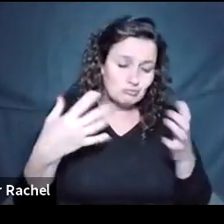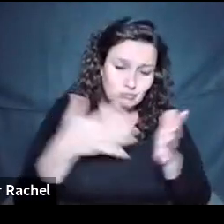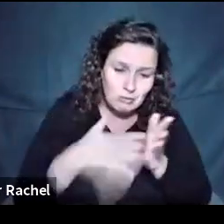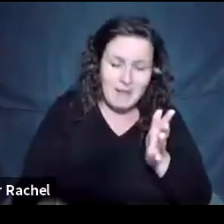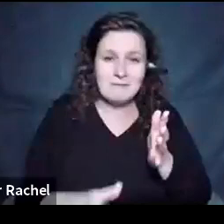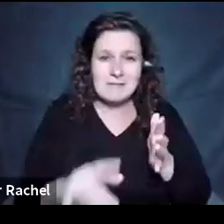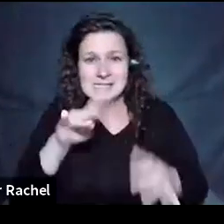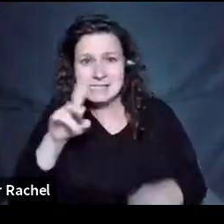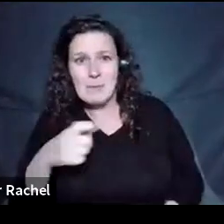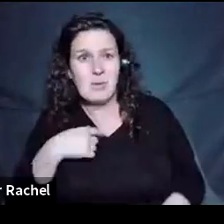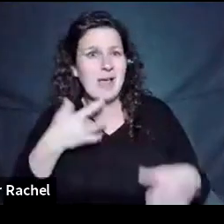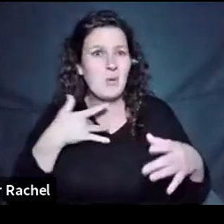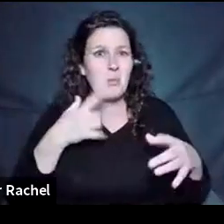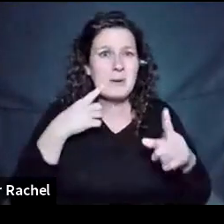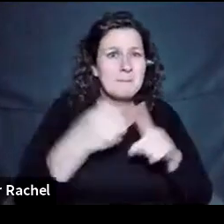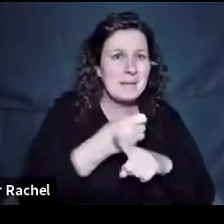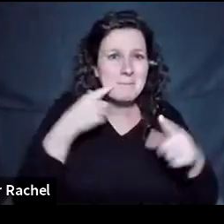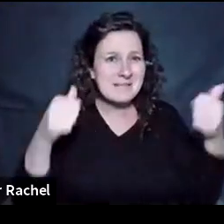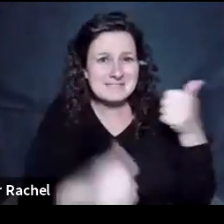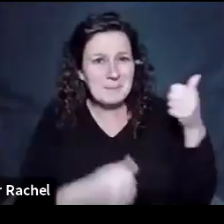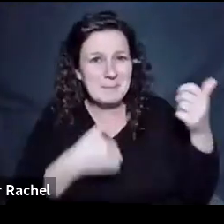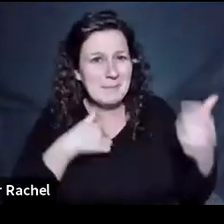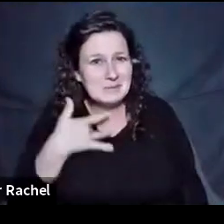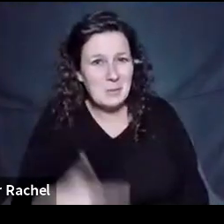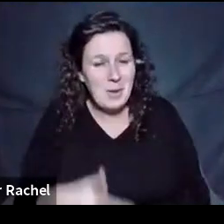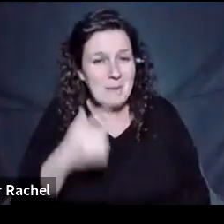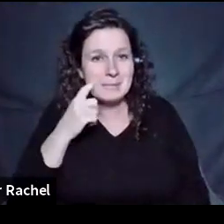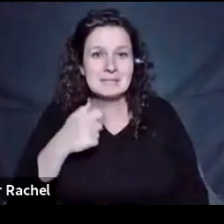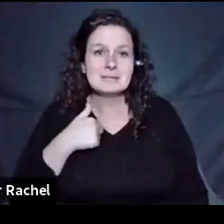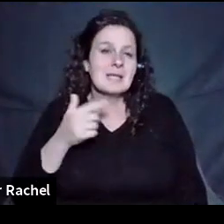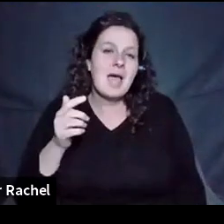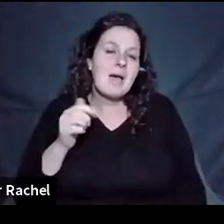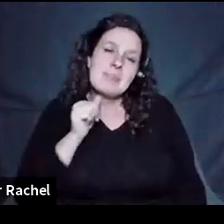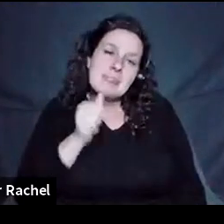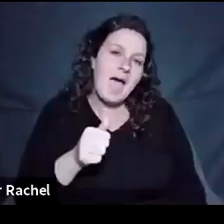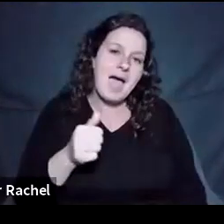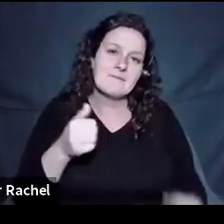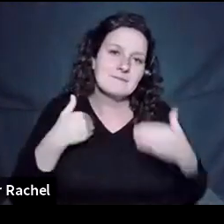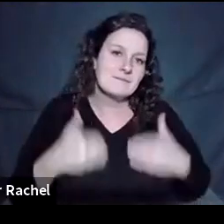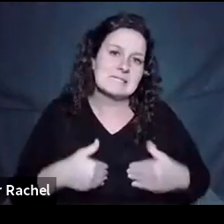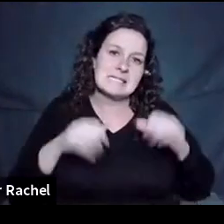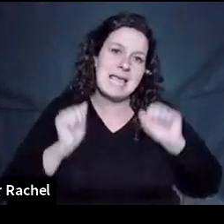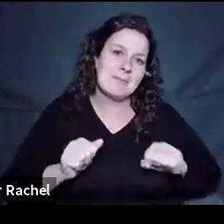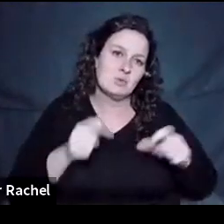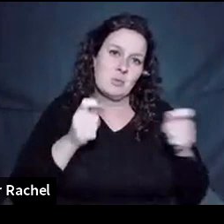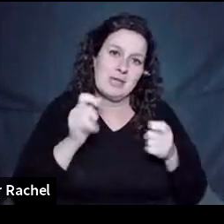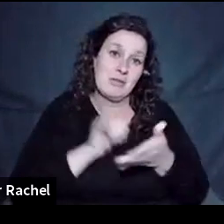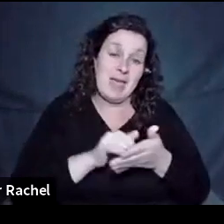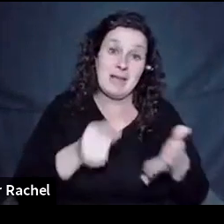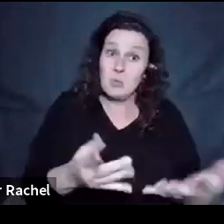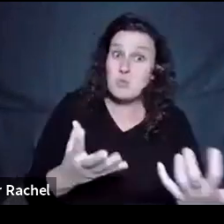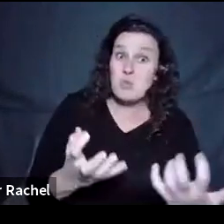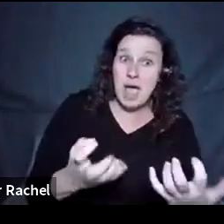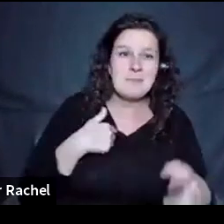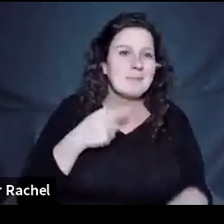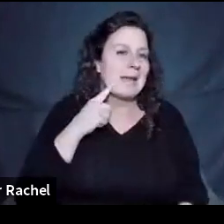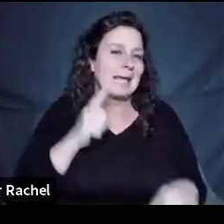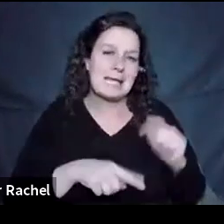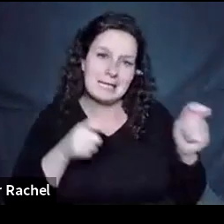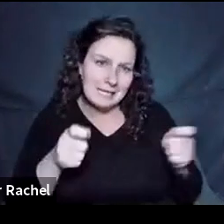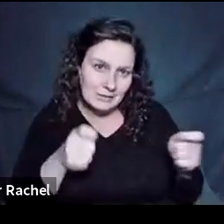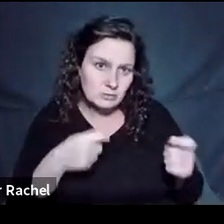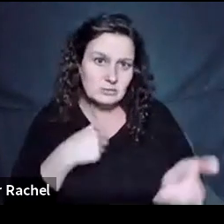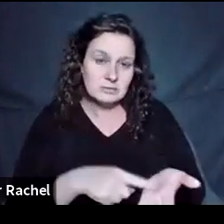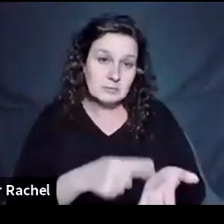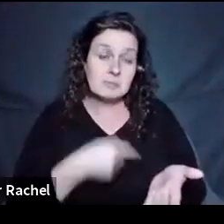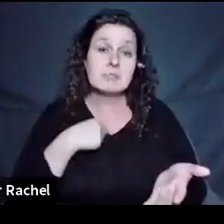thing in the whole wide world, because I'm physically not able to handle that at that time. And then there'll be days where, you know,